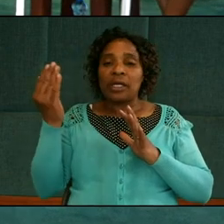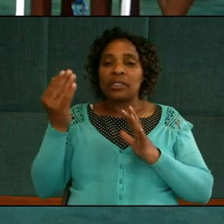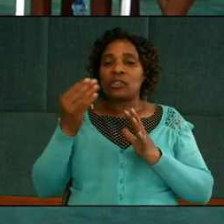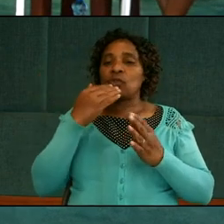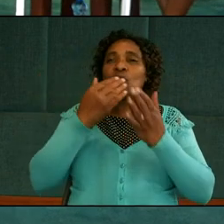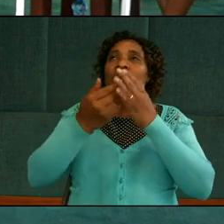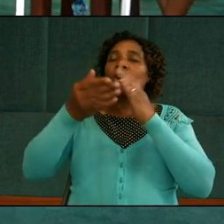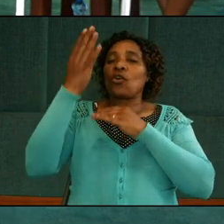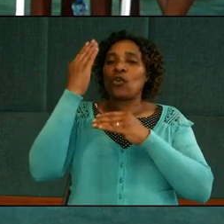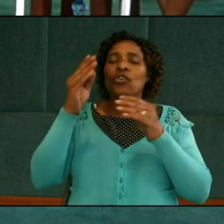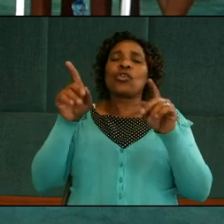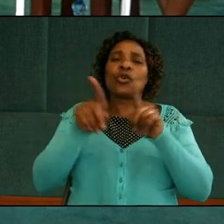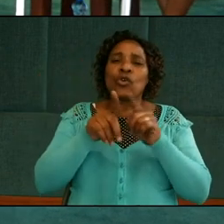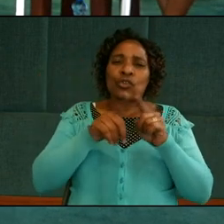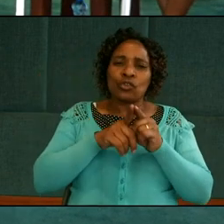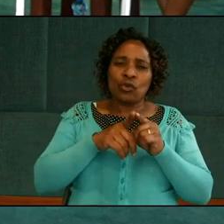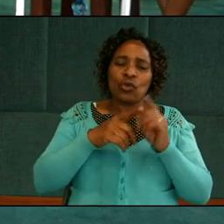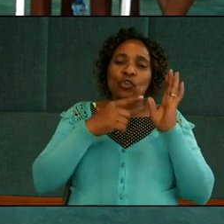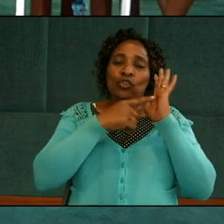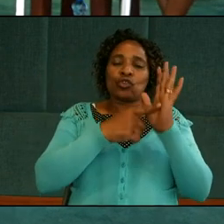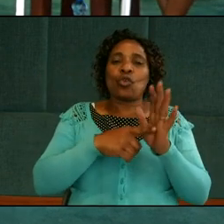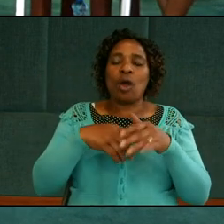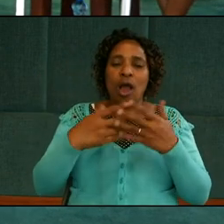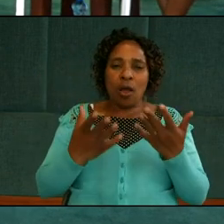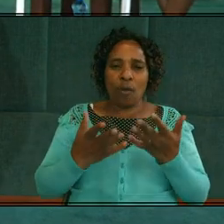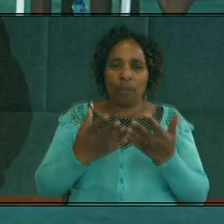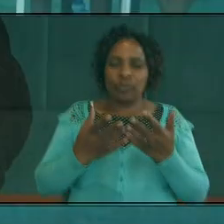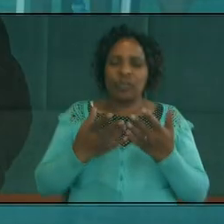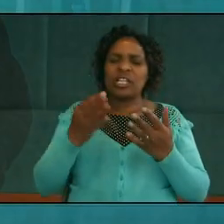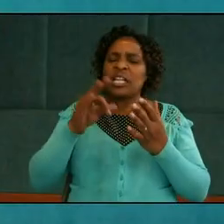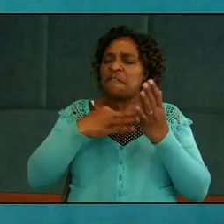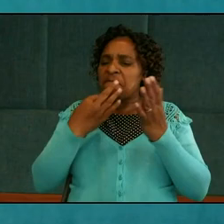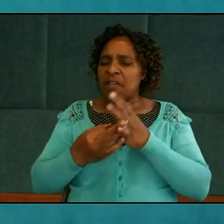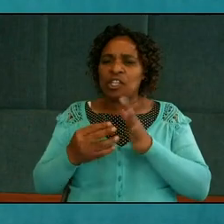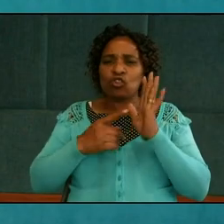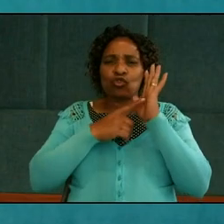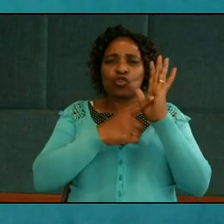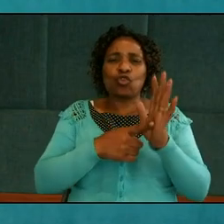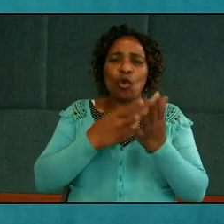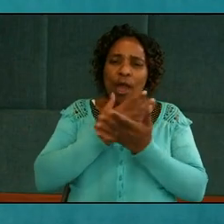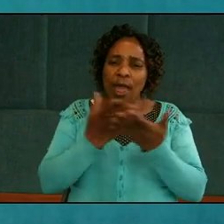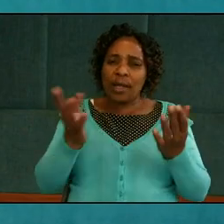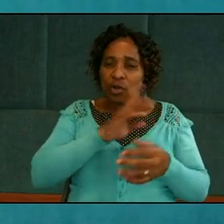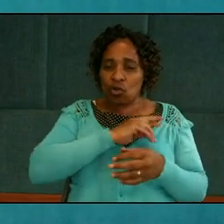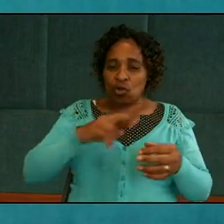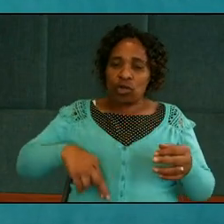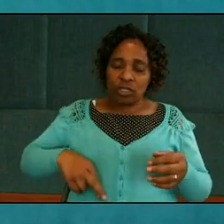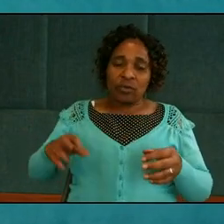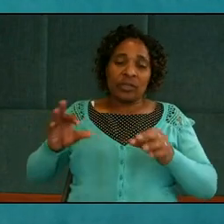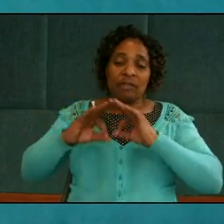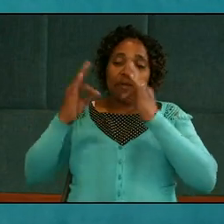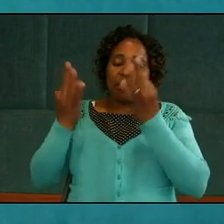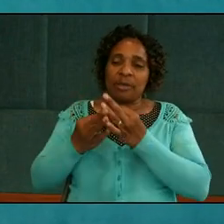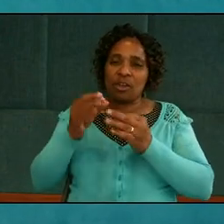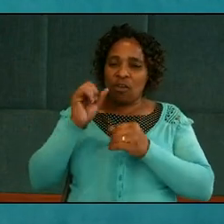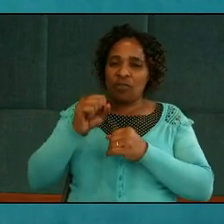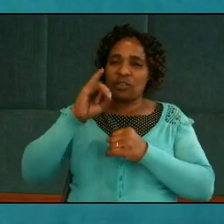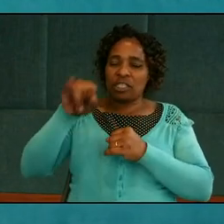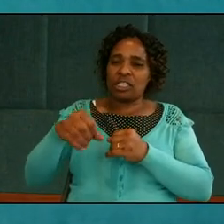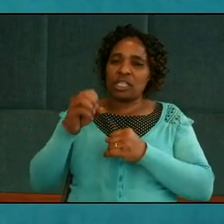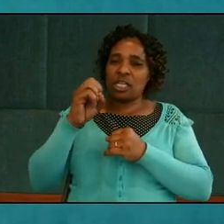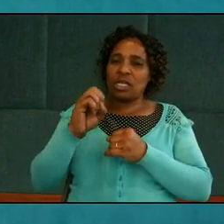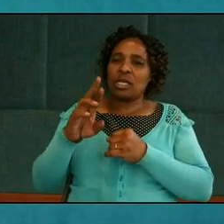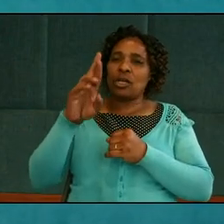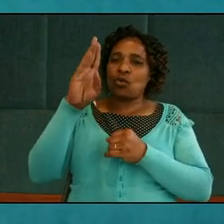So also reflect on the phrase, they also failed to show any loyalty to the family of Jerubbaal, that is Gideon,